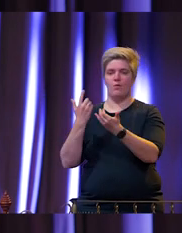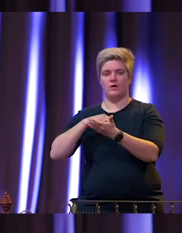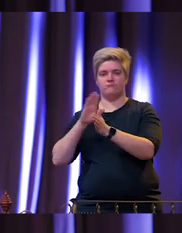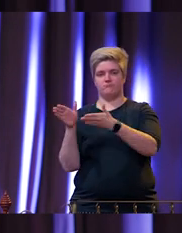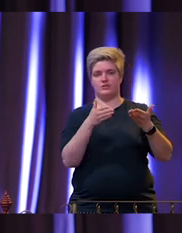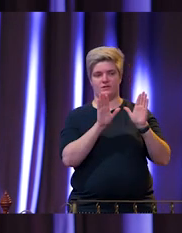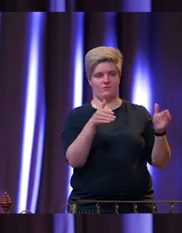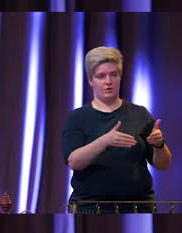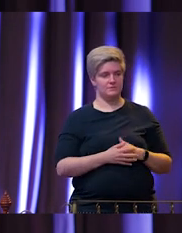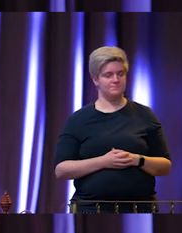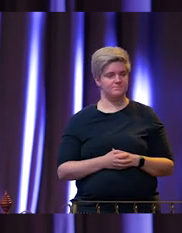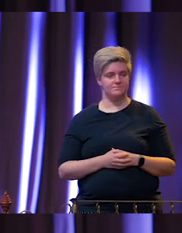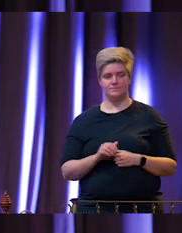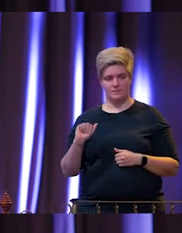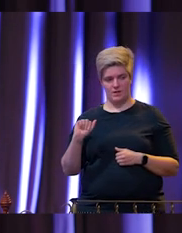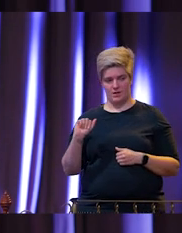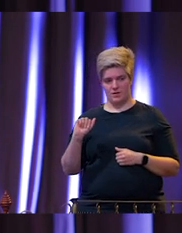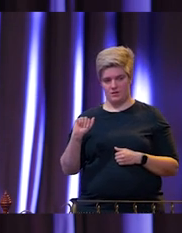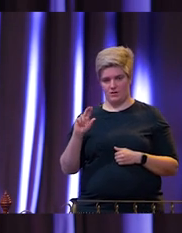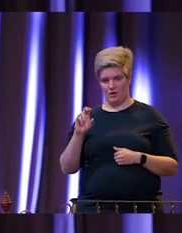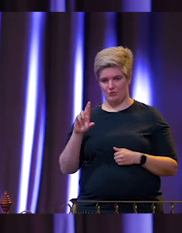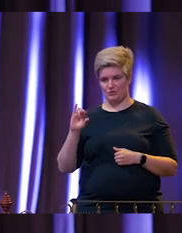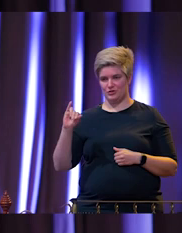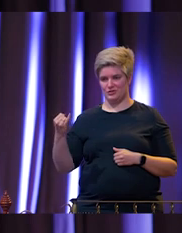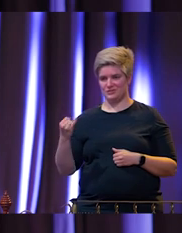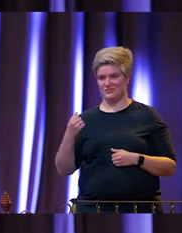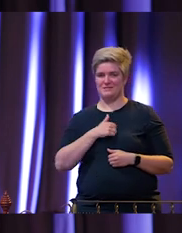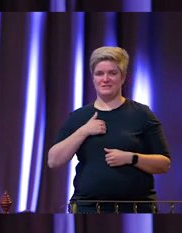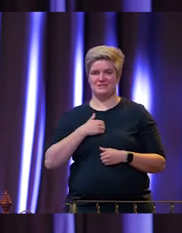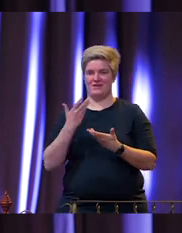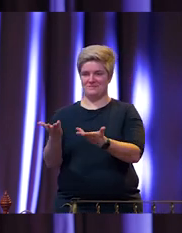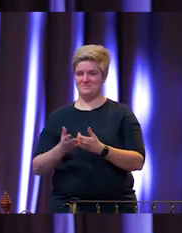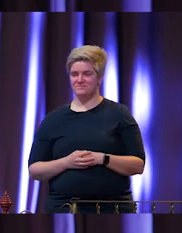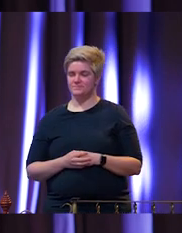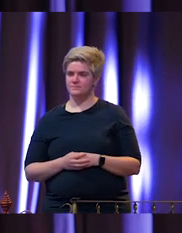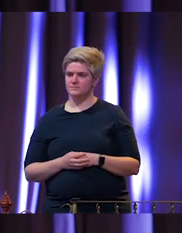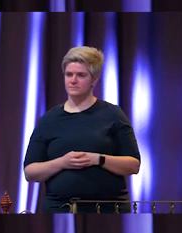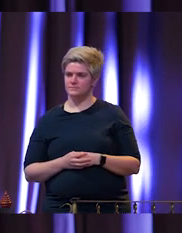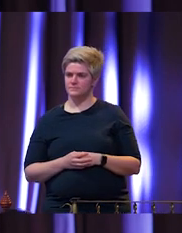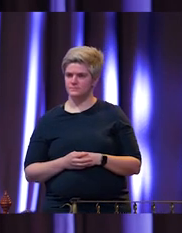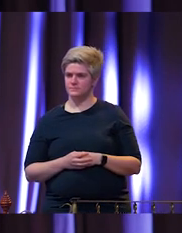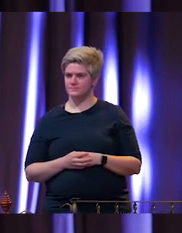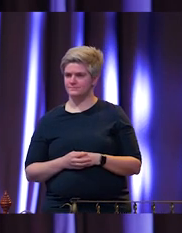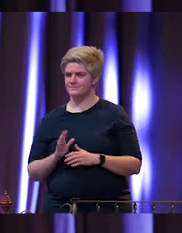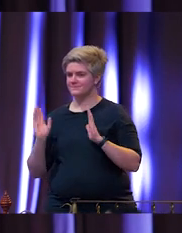that. Thanks. Urooj, we had a question up here. I'm sorry, everyone. I'm trying to get to everyone.